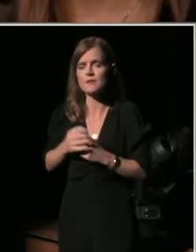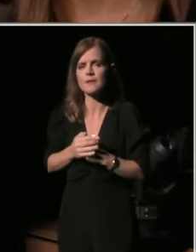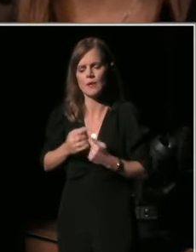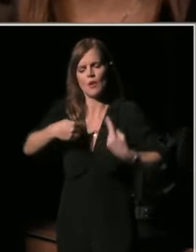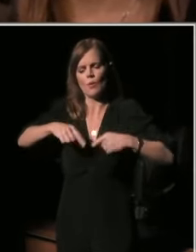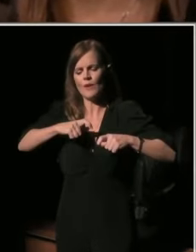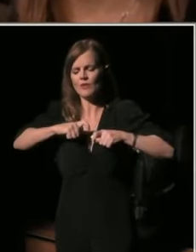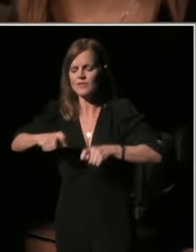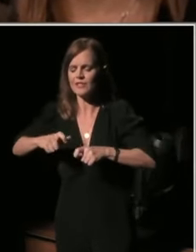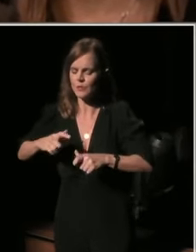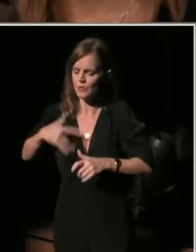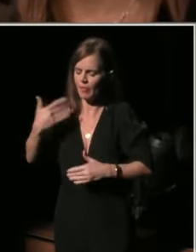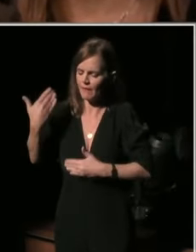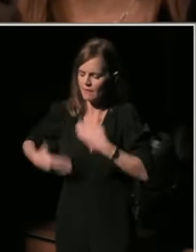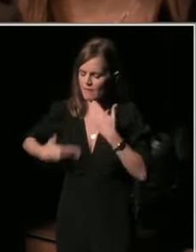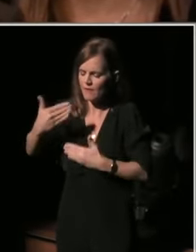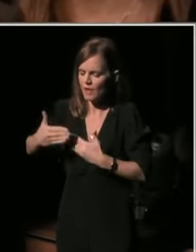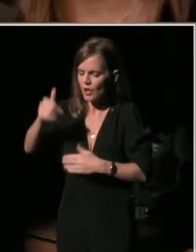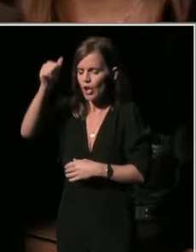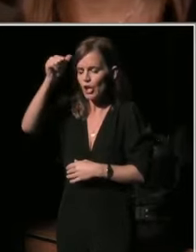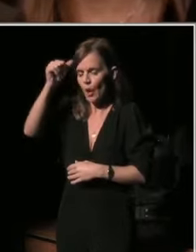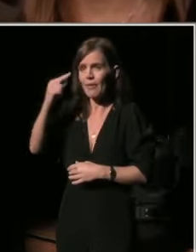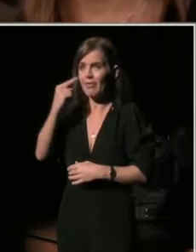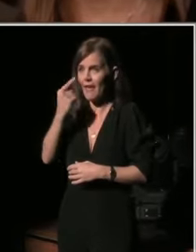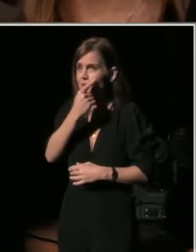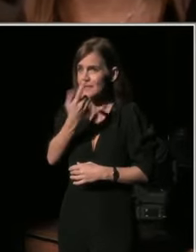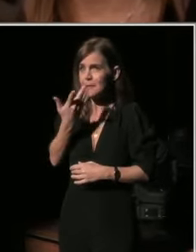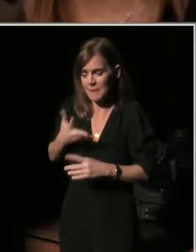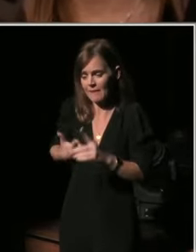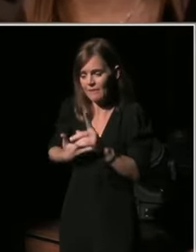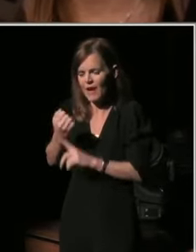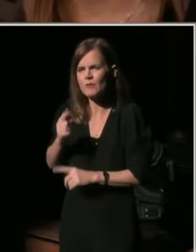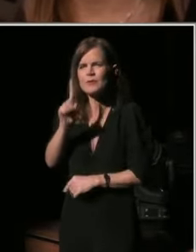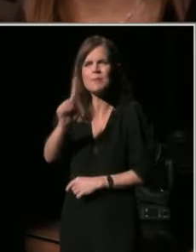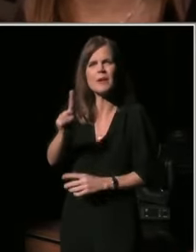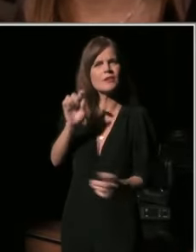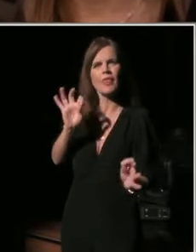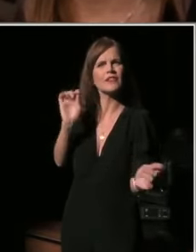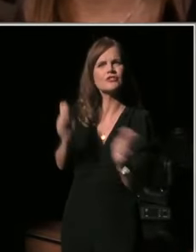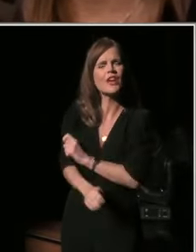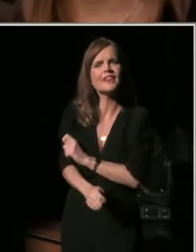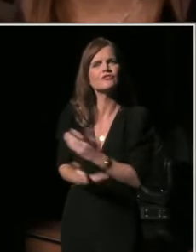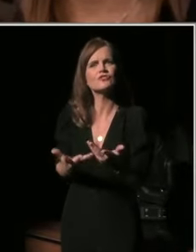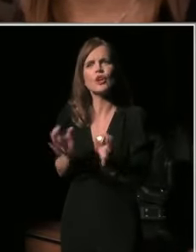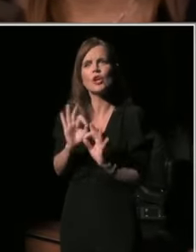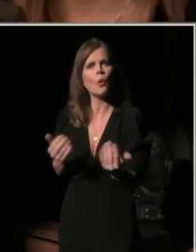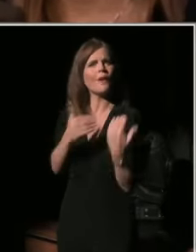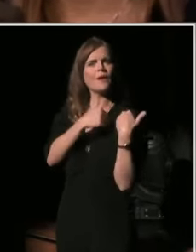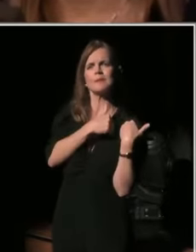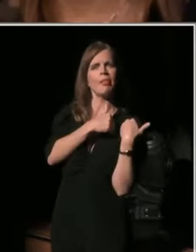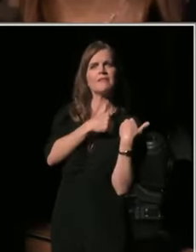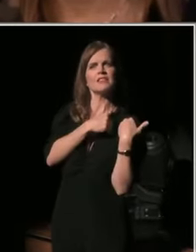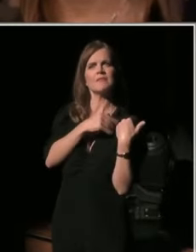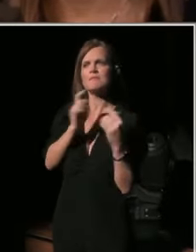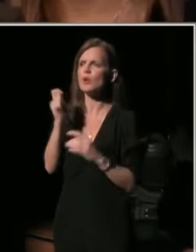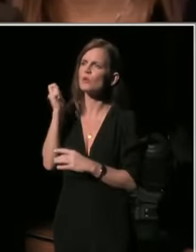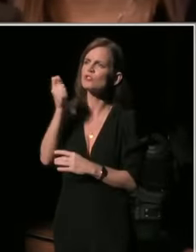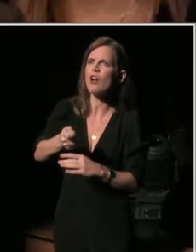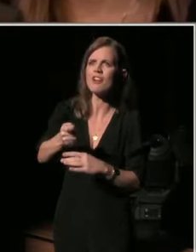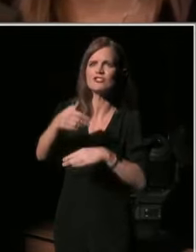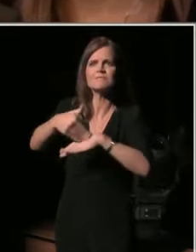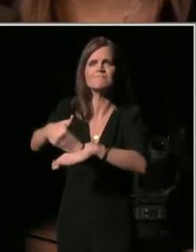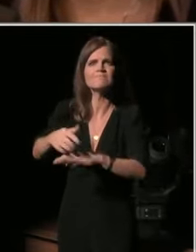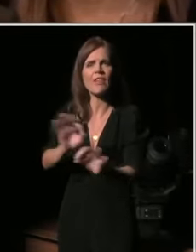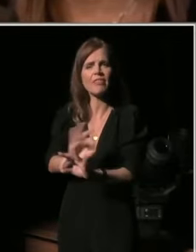to live our lives knowing the evidence has been uncovered, and yet there's no change. No accountability, no charges.